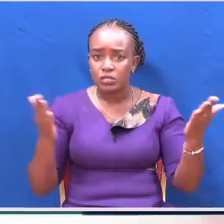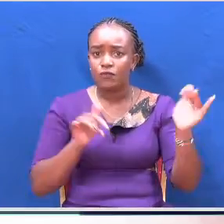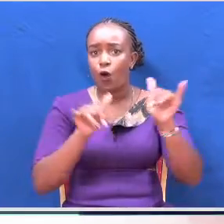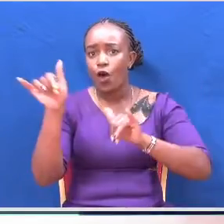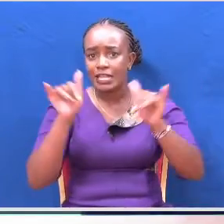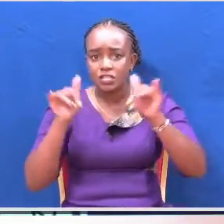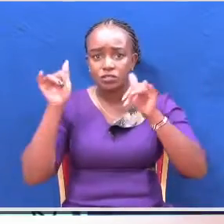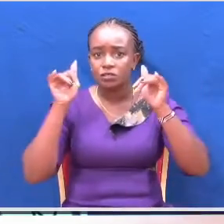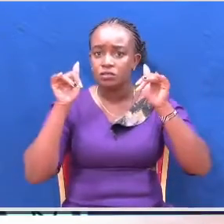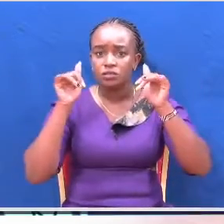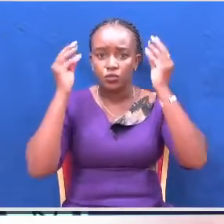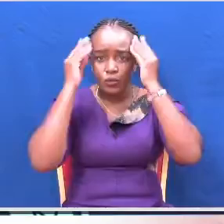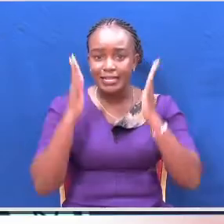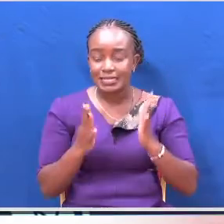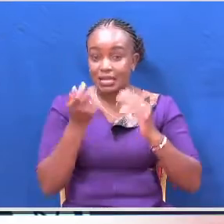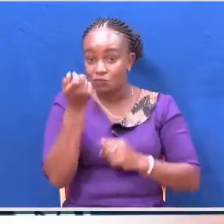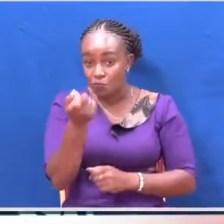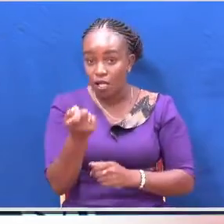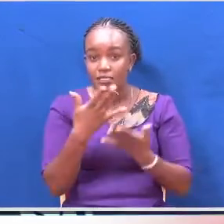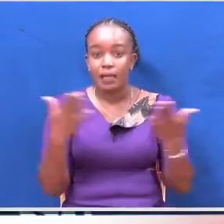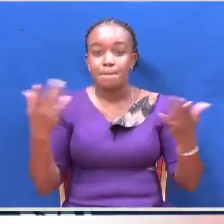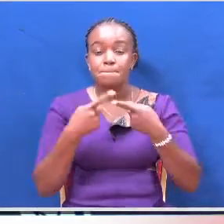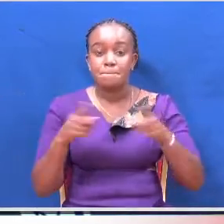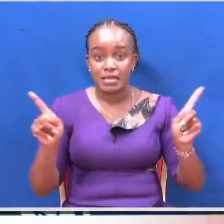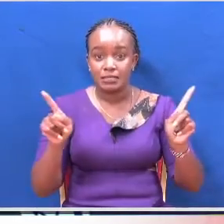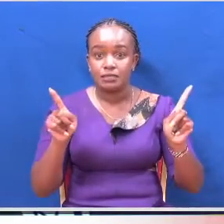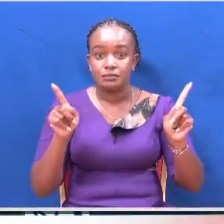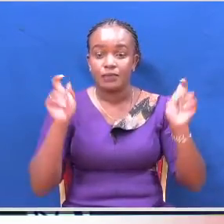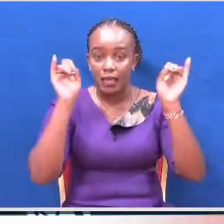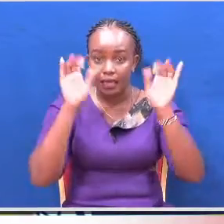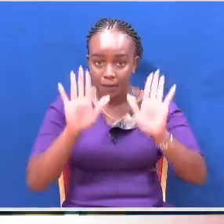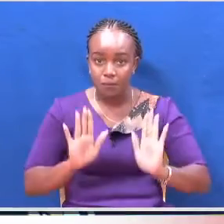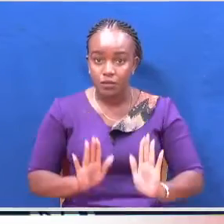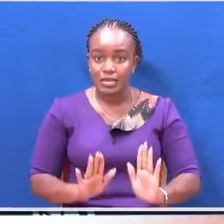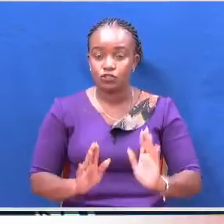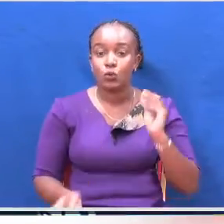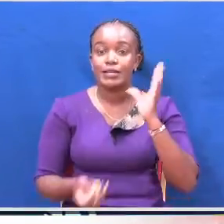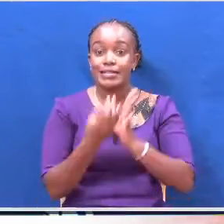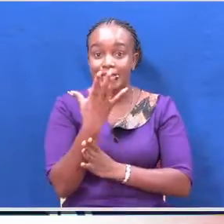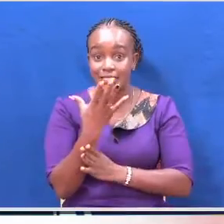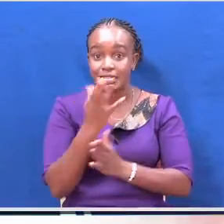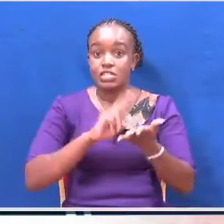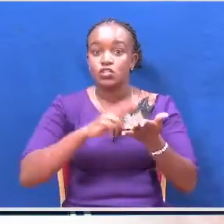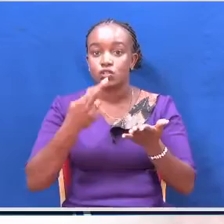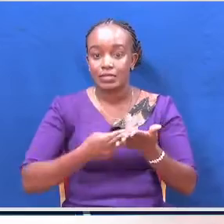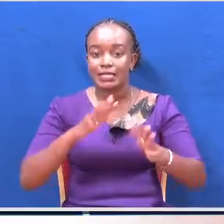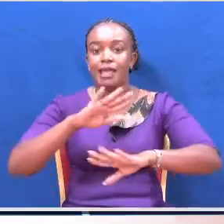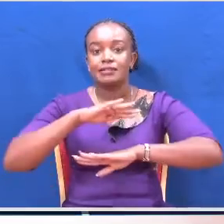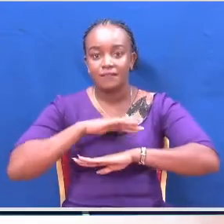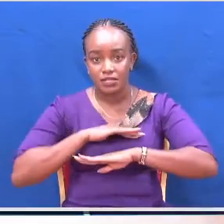tiny thing, but nevertheless important enough to create resources sufficient for